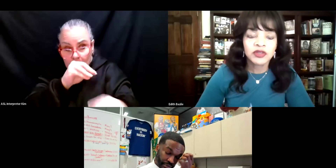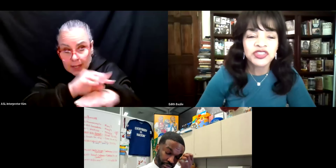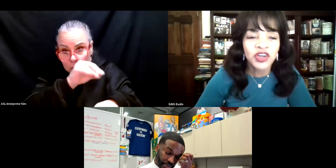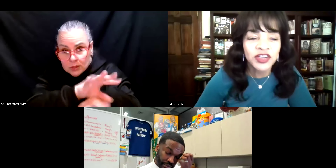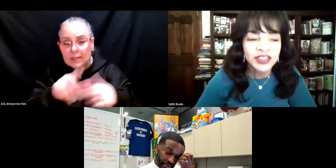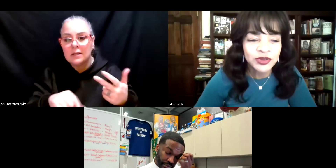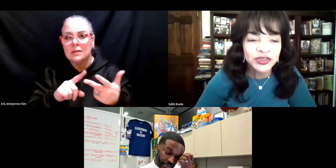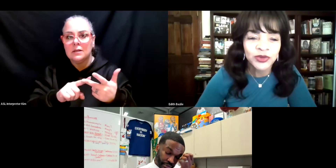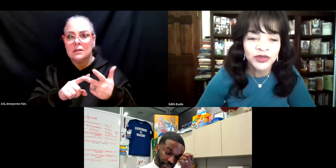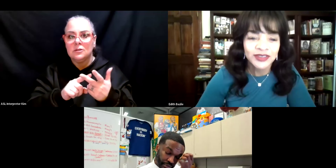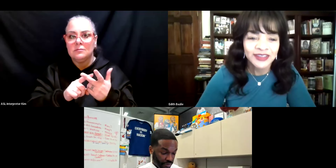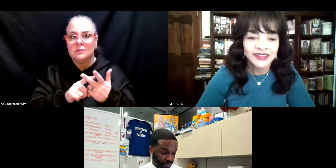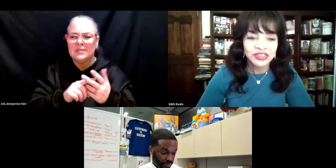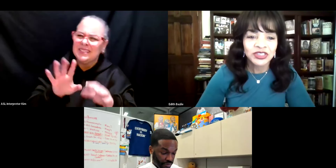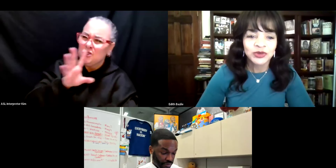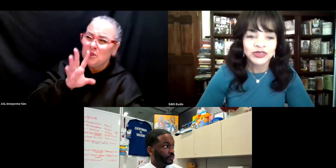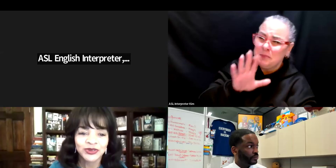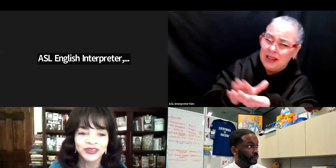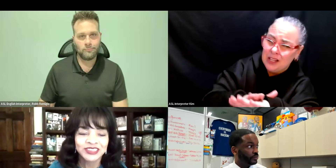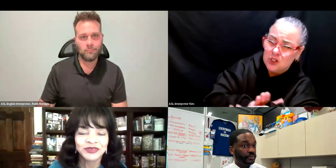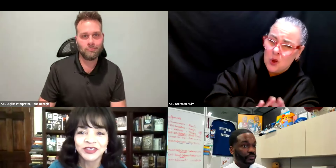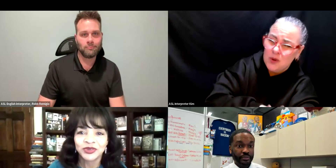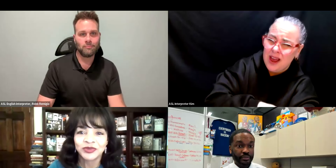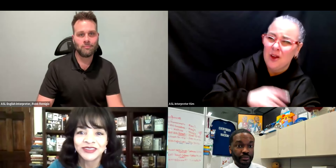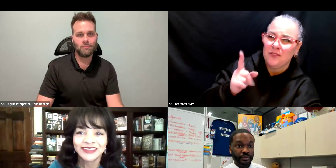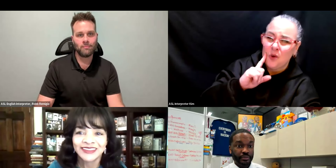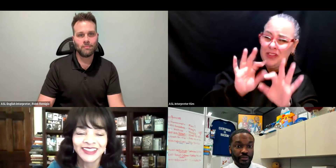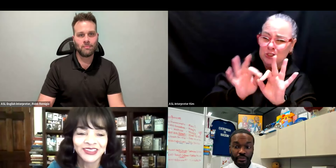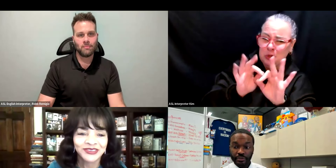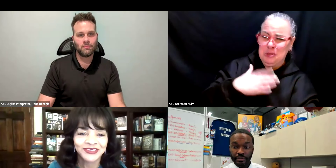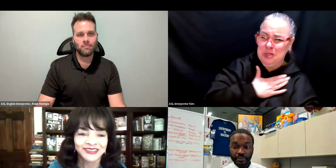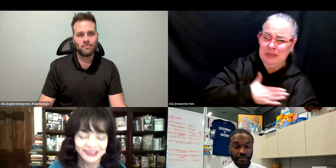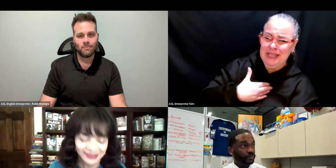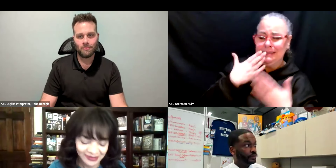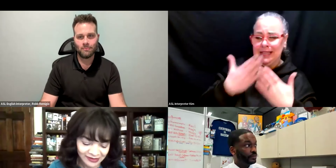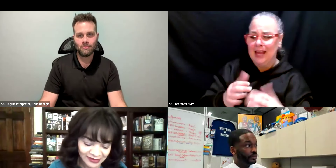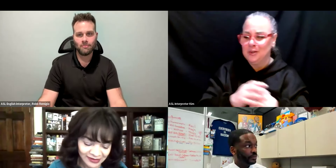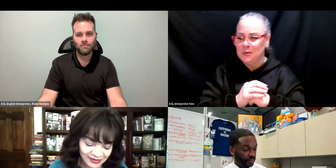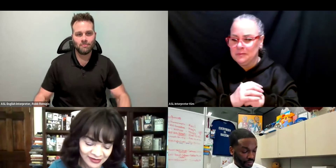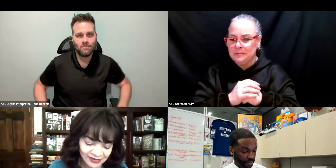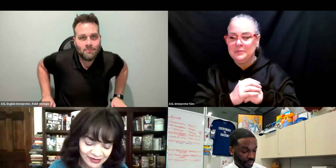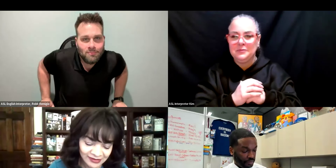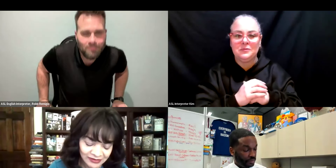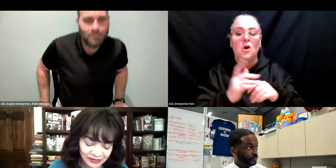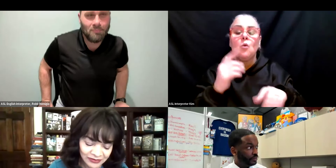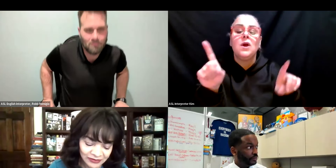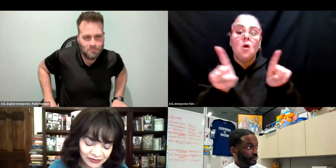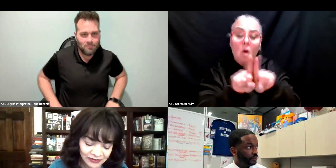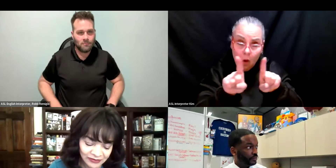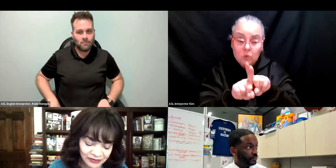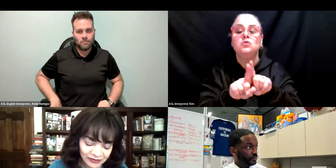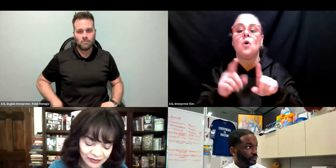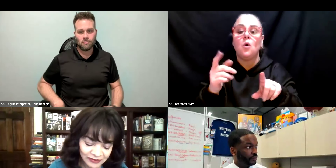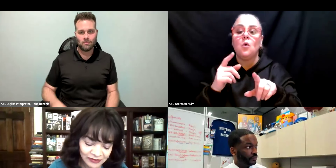and we a little slower, just a little slower, just for the interpreters. Thank you. We